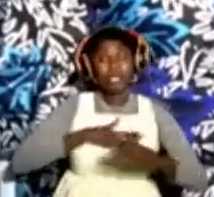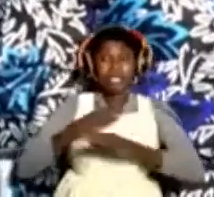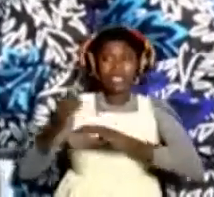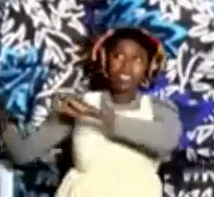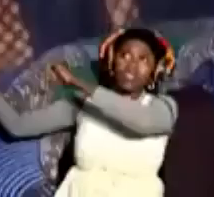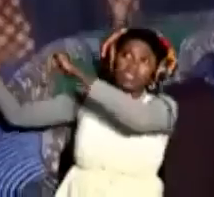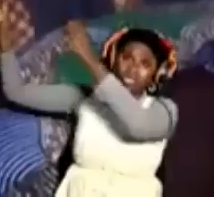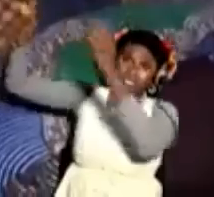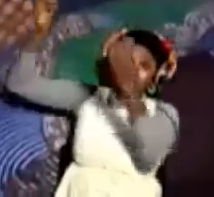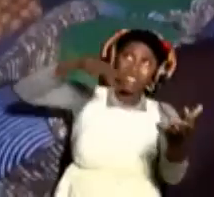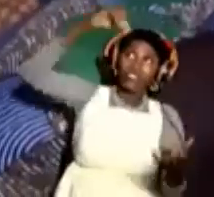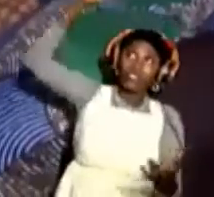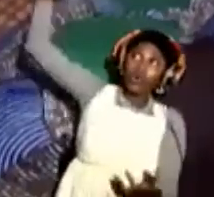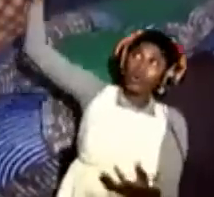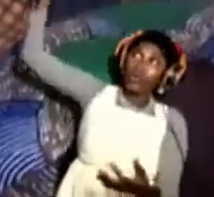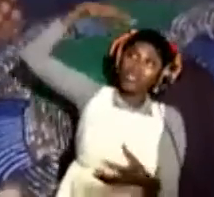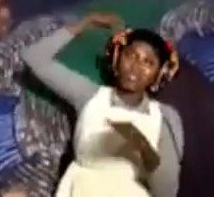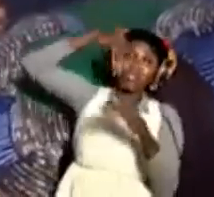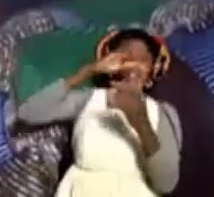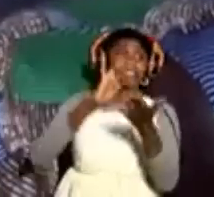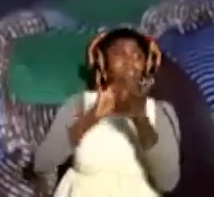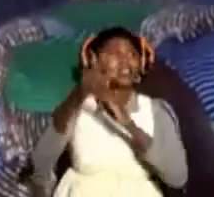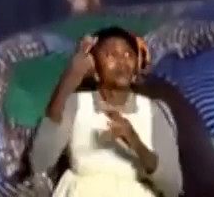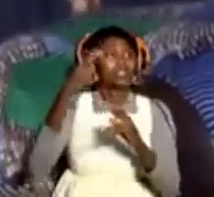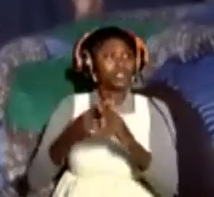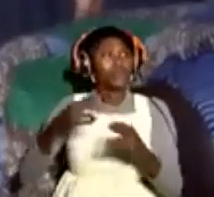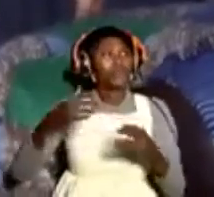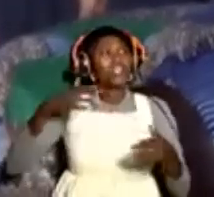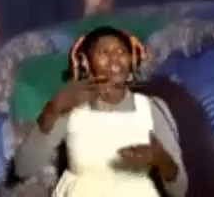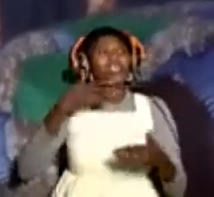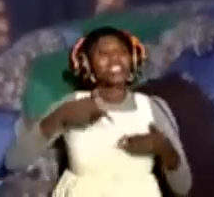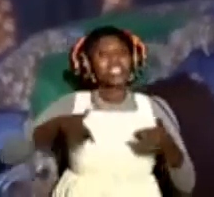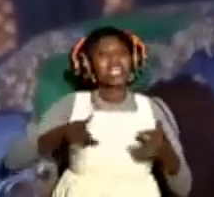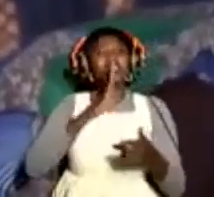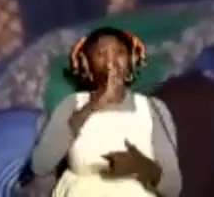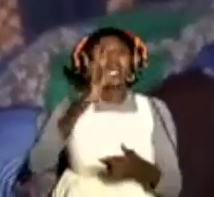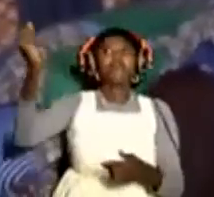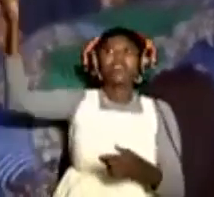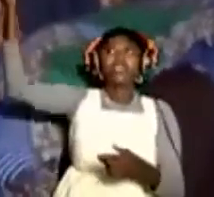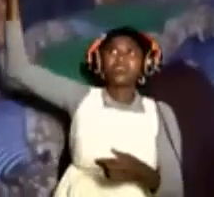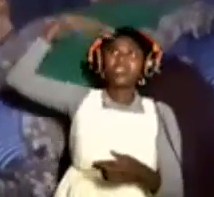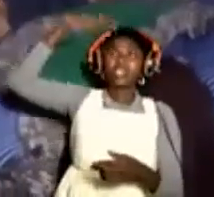your grace. Let there be grace for